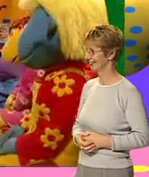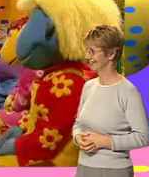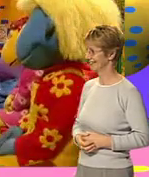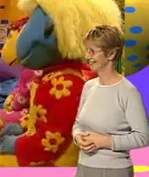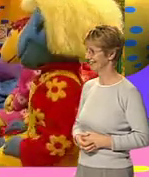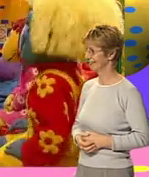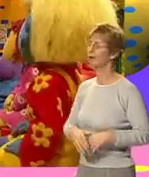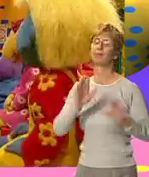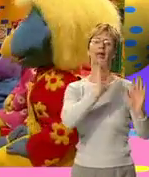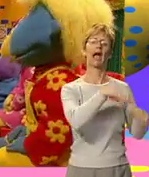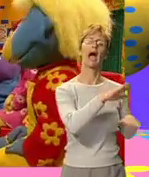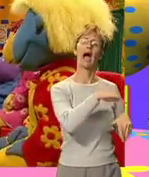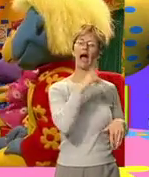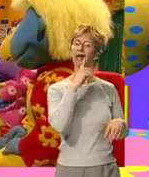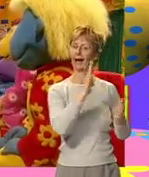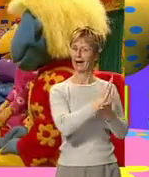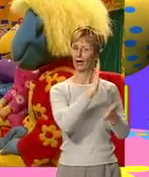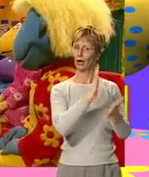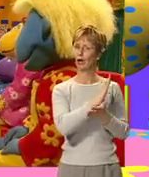I think you'll enjoy this.